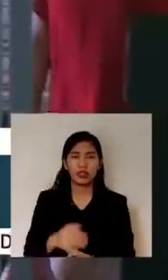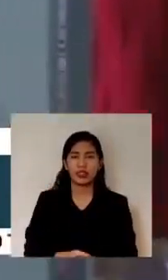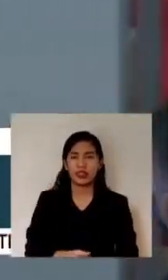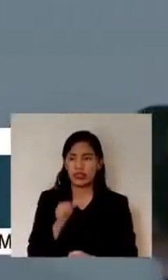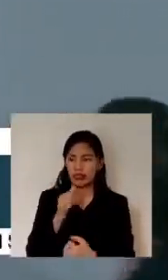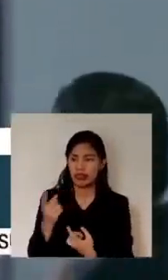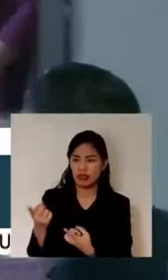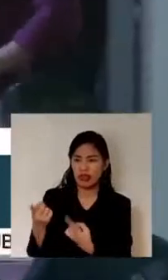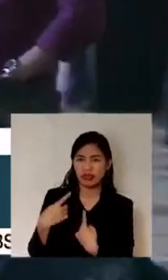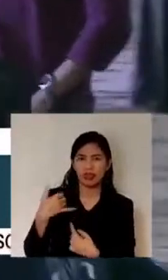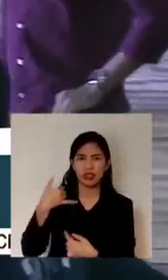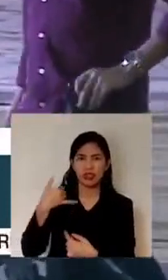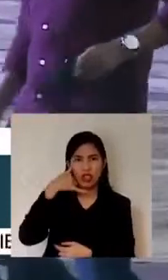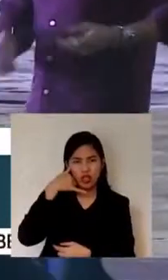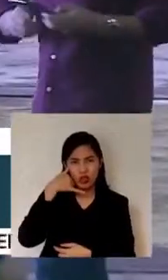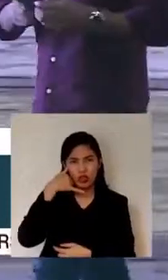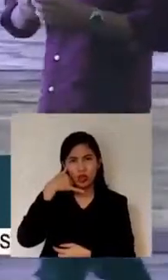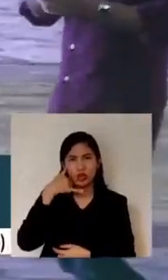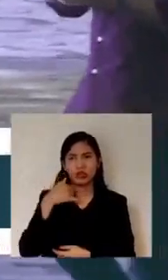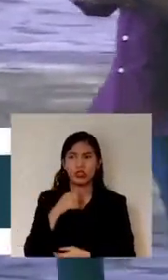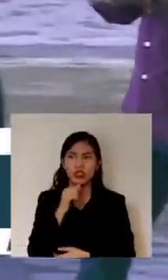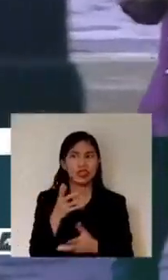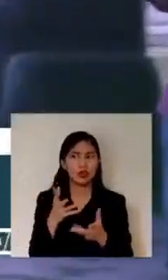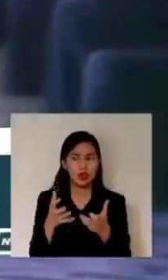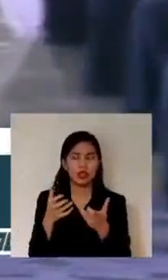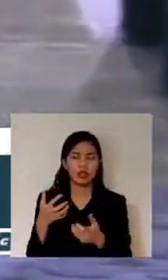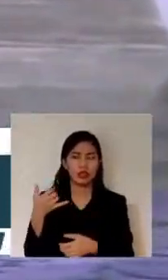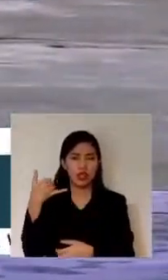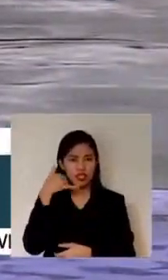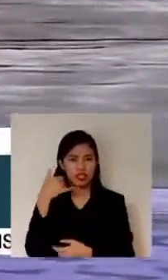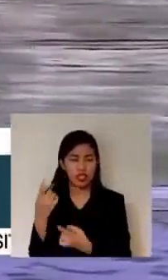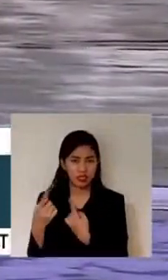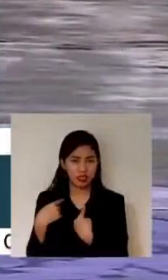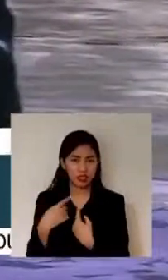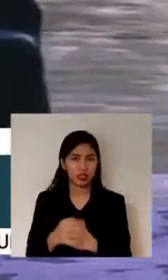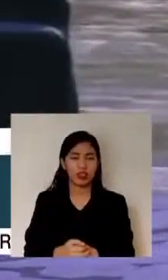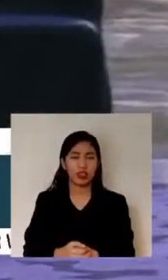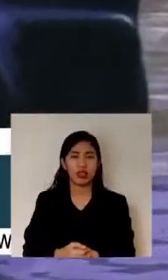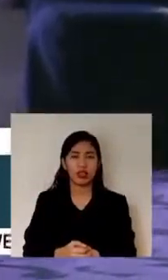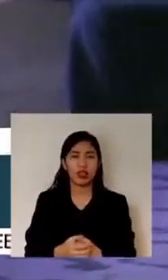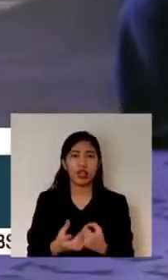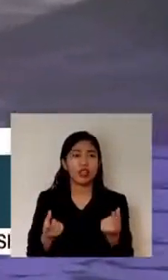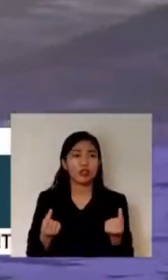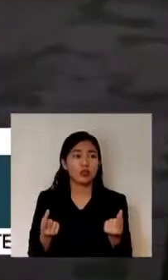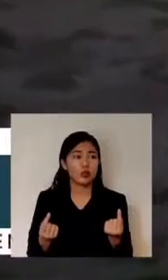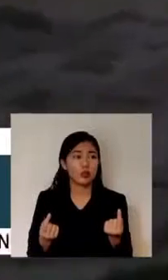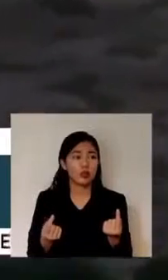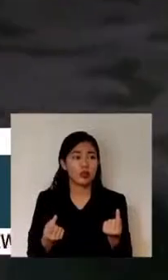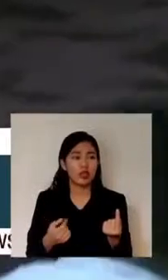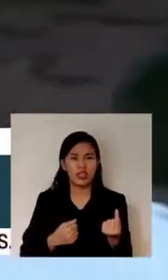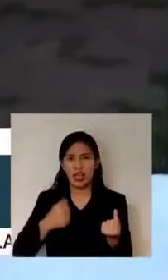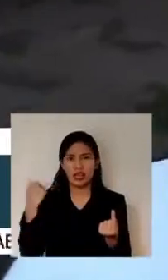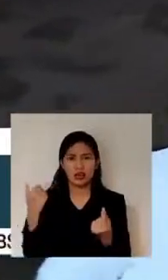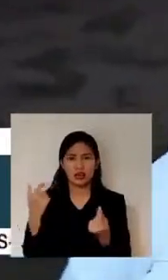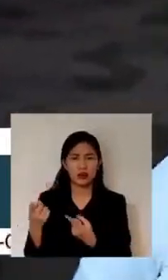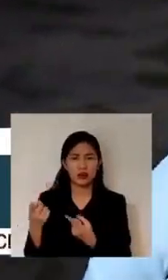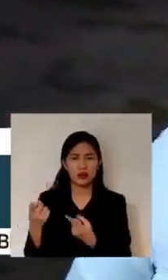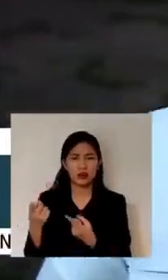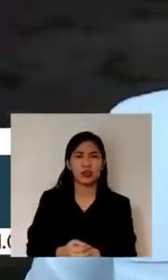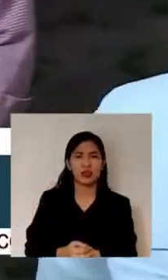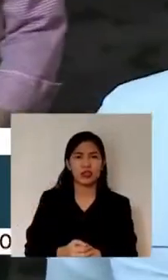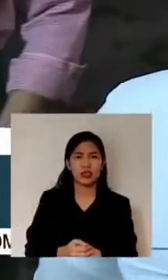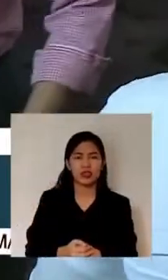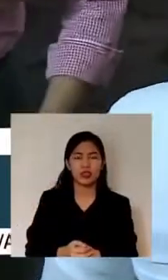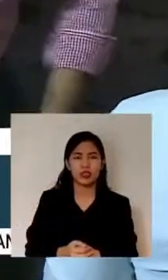niya. Ayaw niya talaga sumagot. No. Bakit ba ayaw sumagot? Eh, talo o panalo si Bongbong Marcos